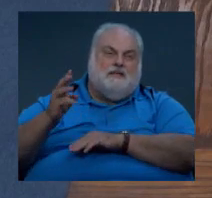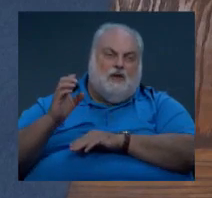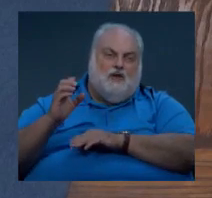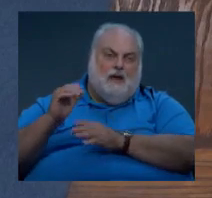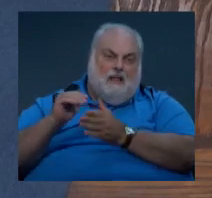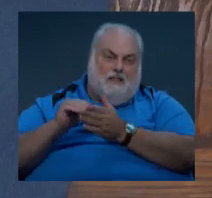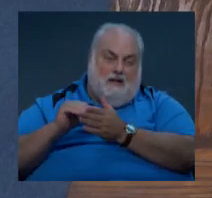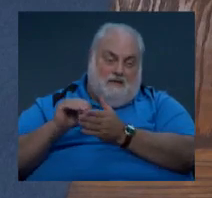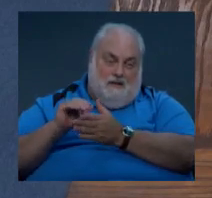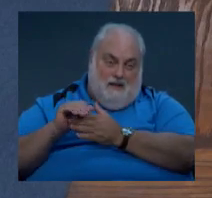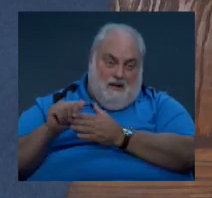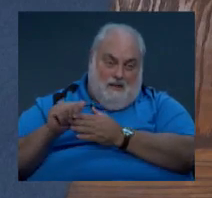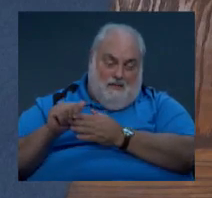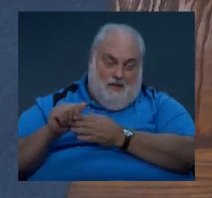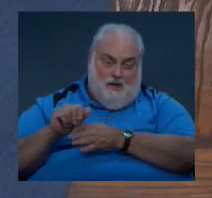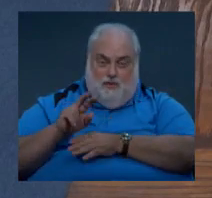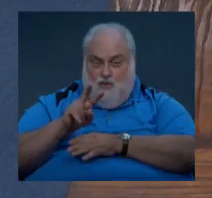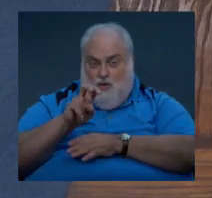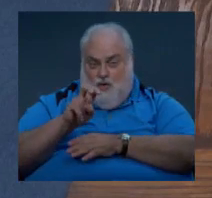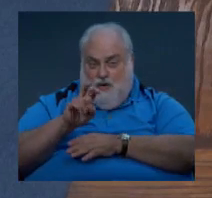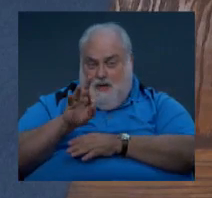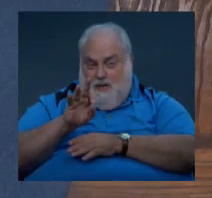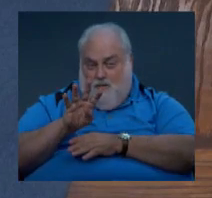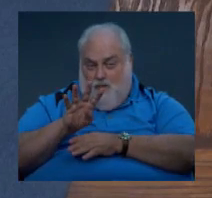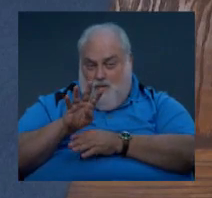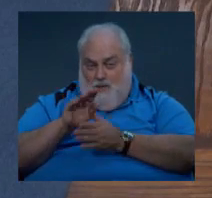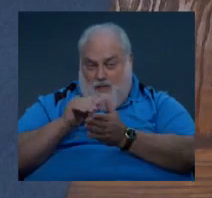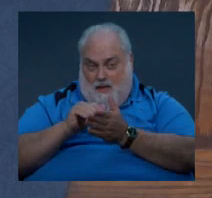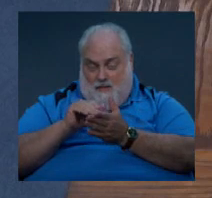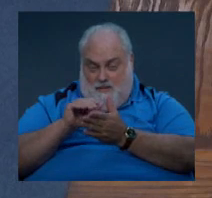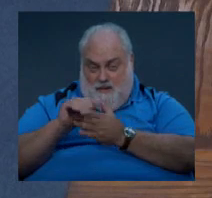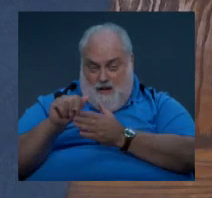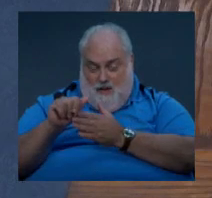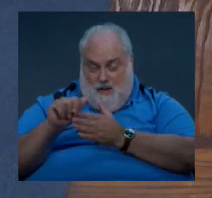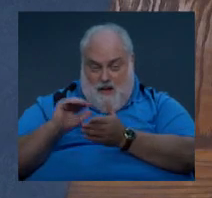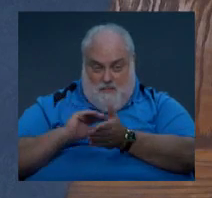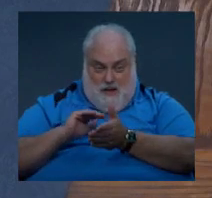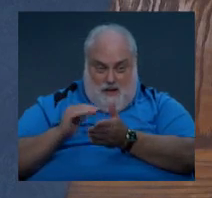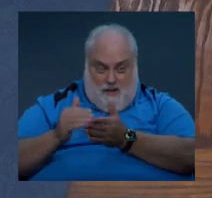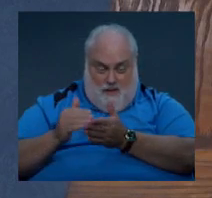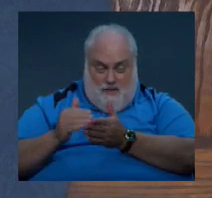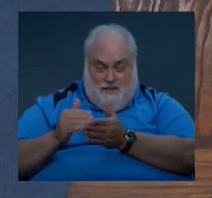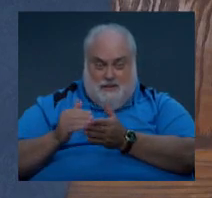The current the $294,000 amount that he mentioned is the